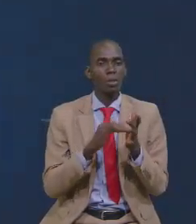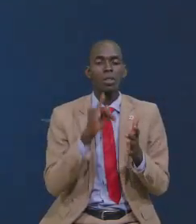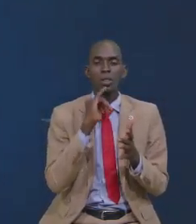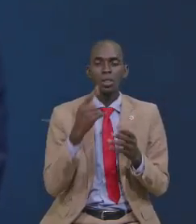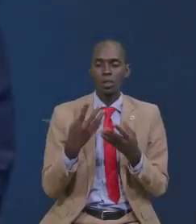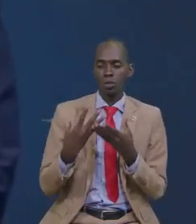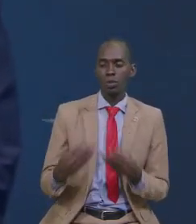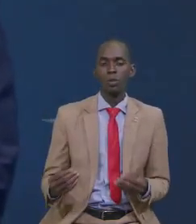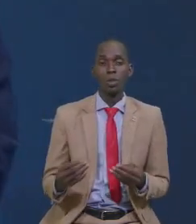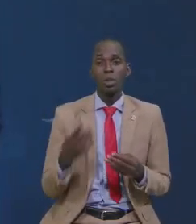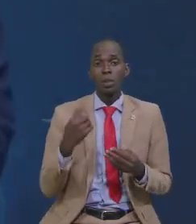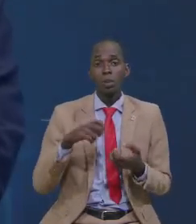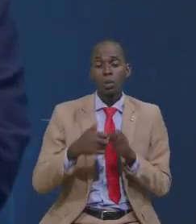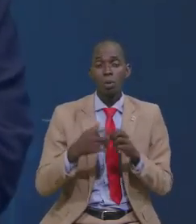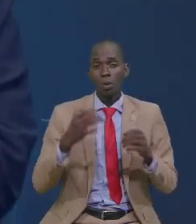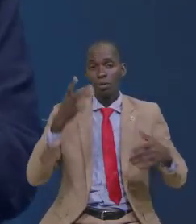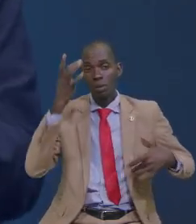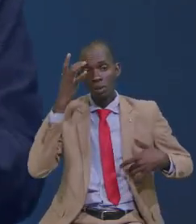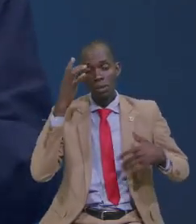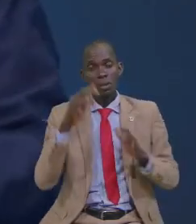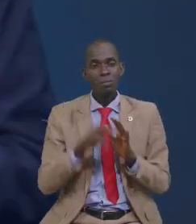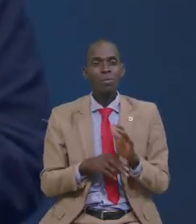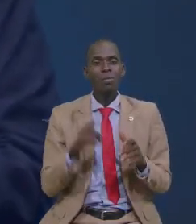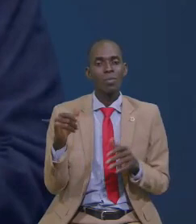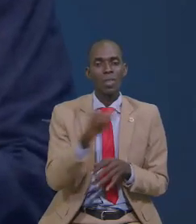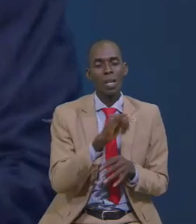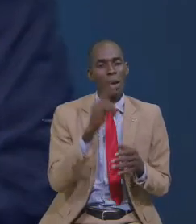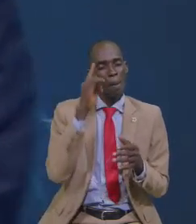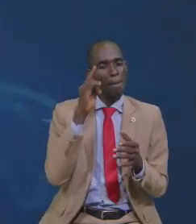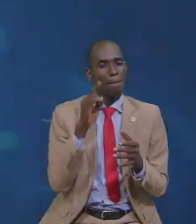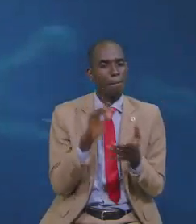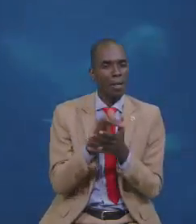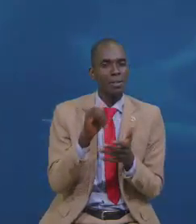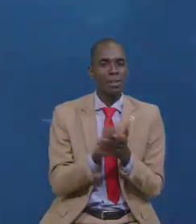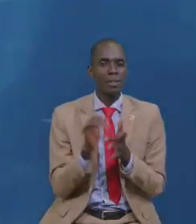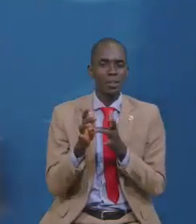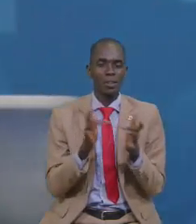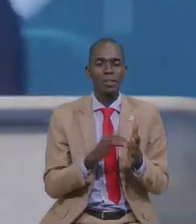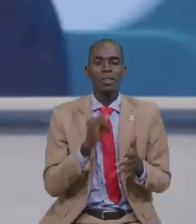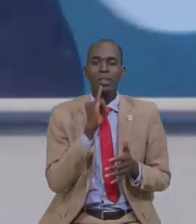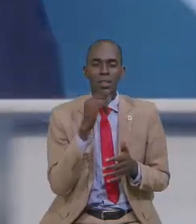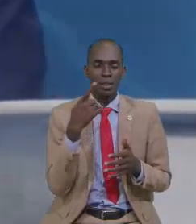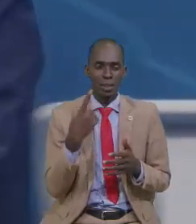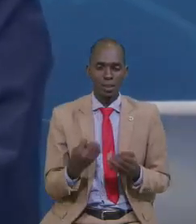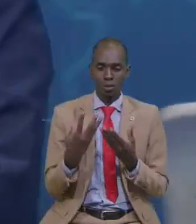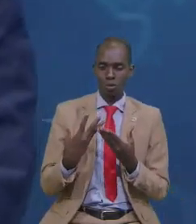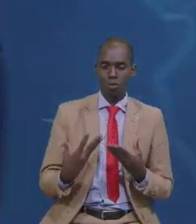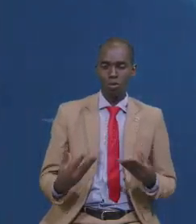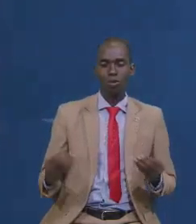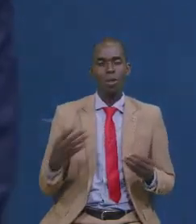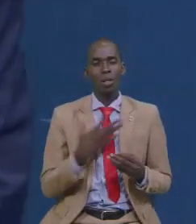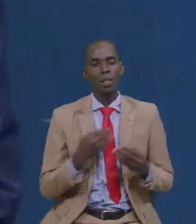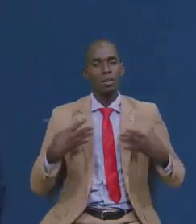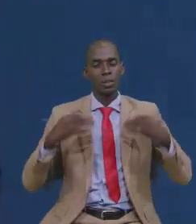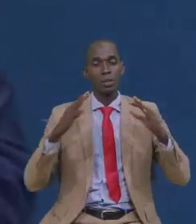of sickness, they believe that Jesus is the solution, is the healer. And the problem of demonic